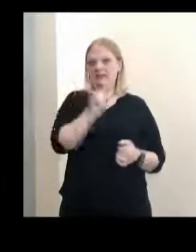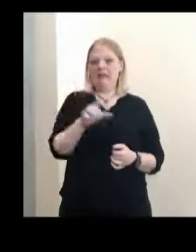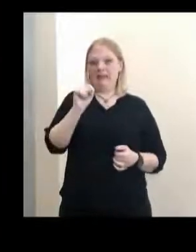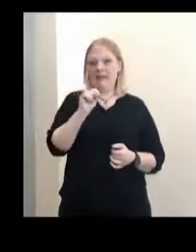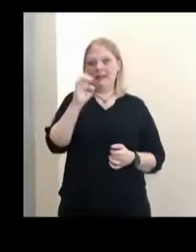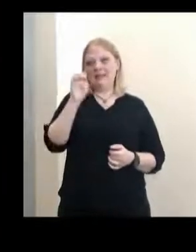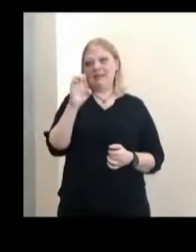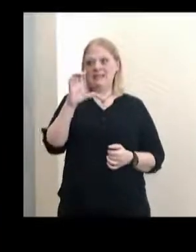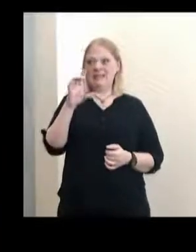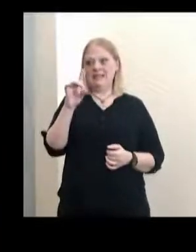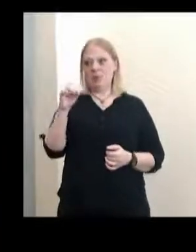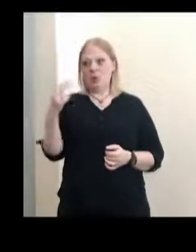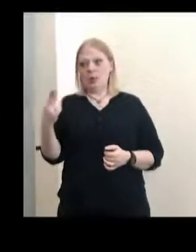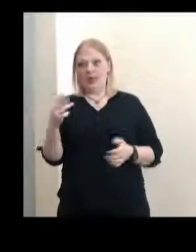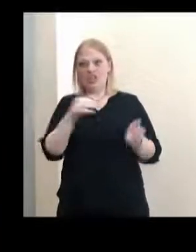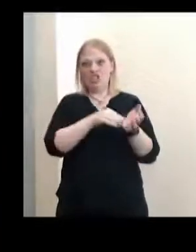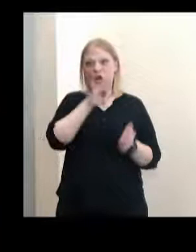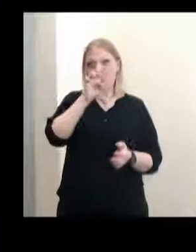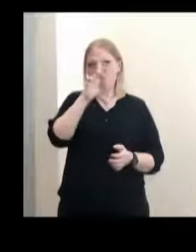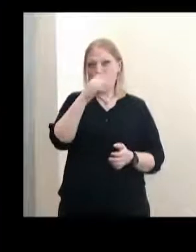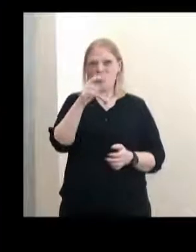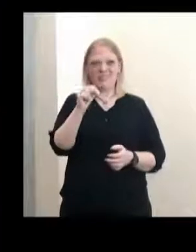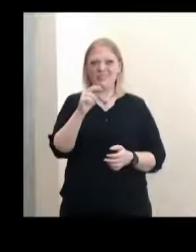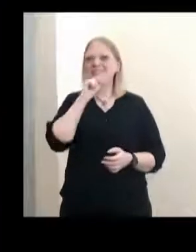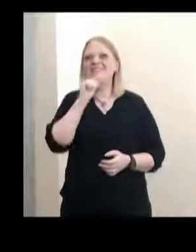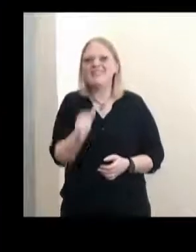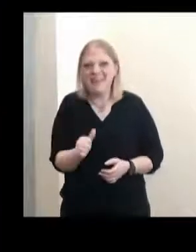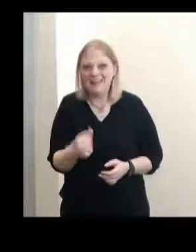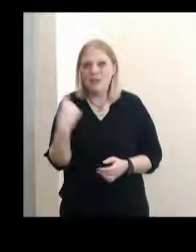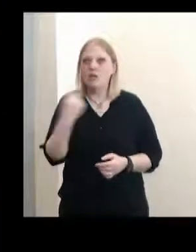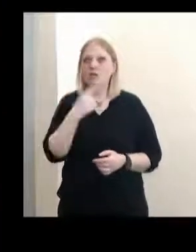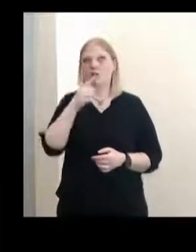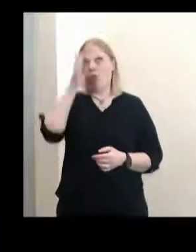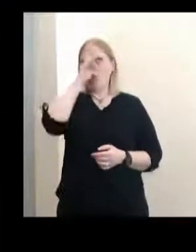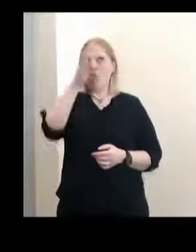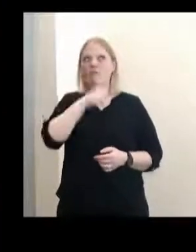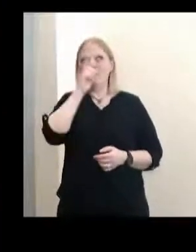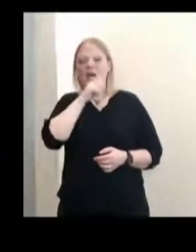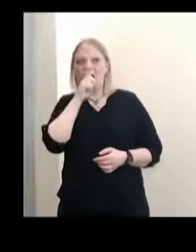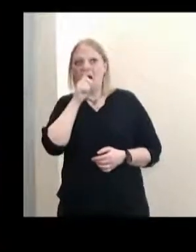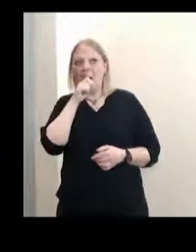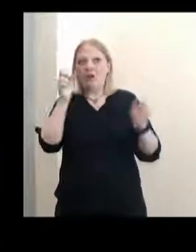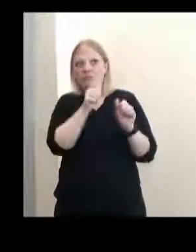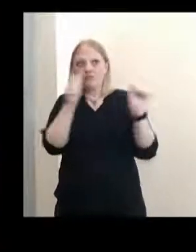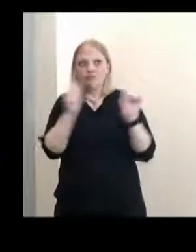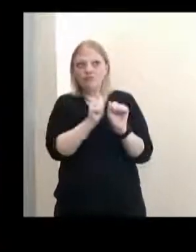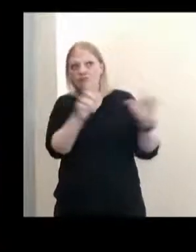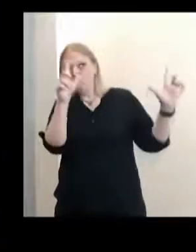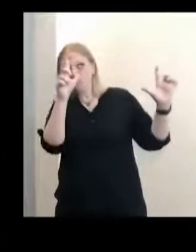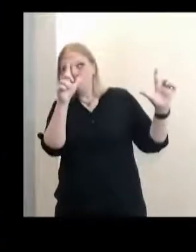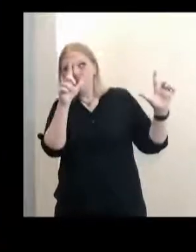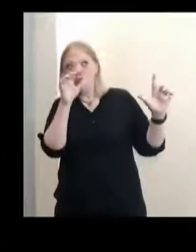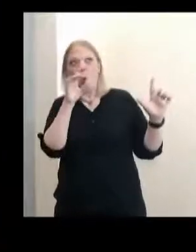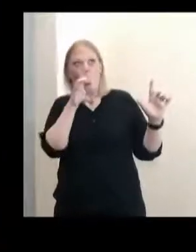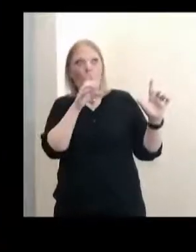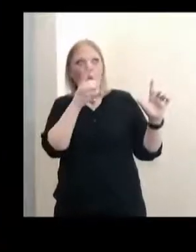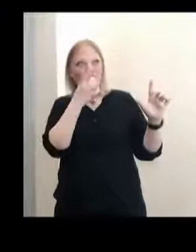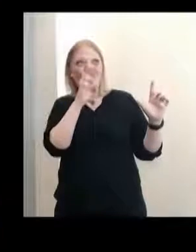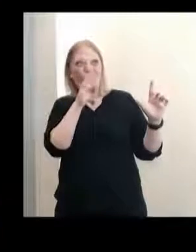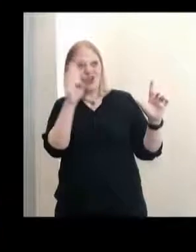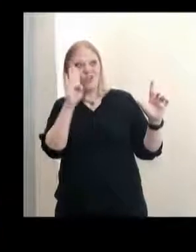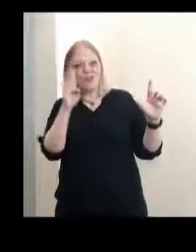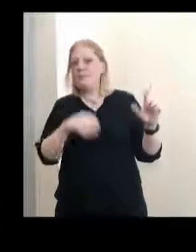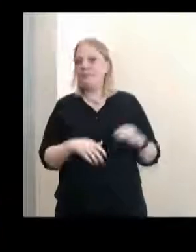Dr. Burstein doesn't. But someone keeps on faking one to make it look like it's Dr. B. If you see a Twitter page